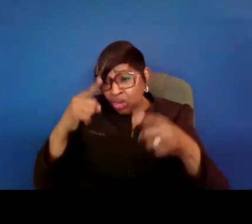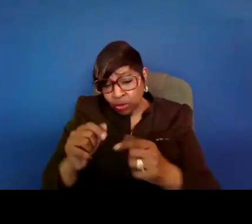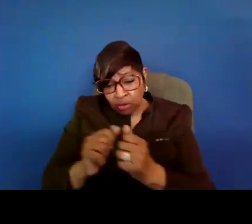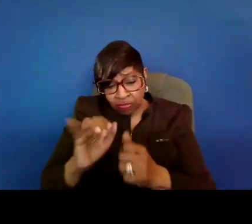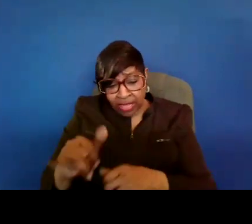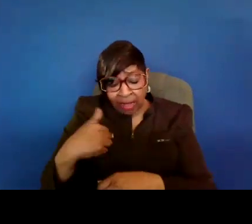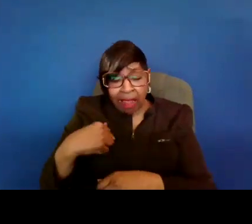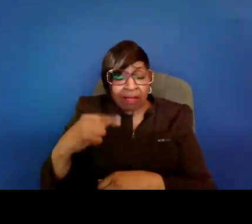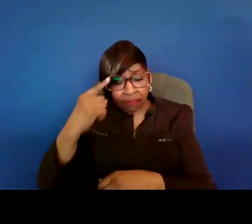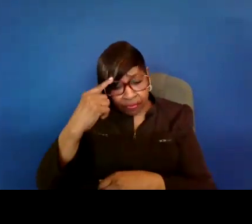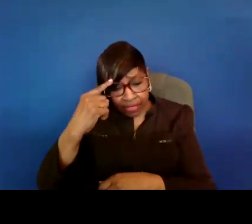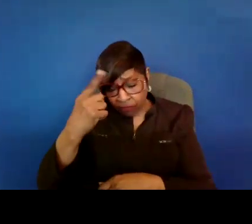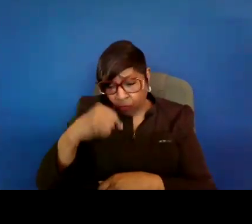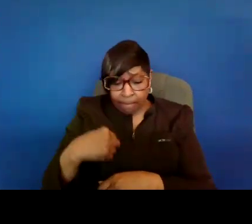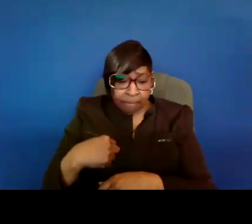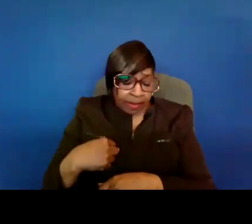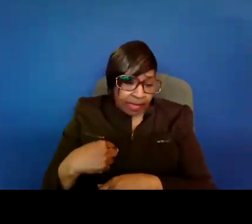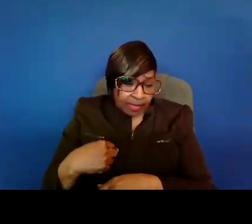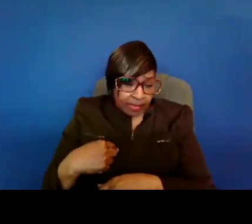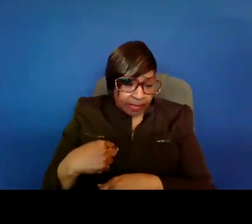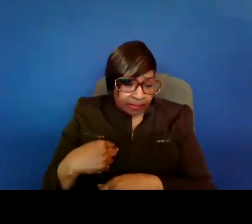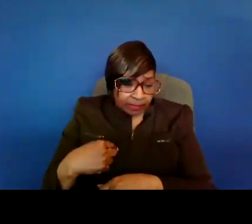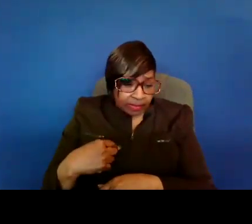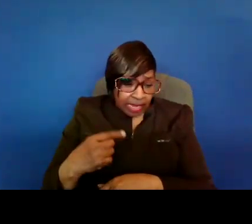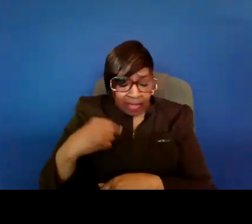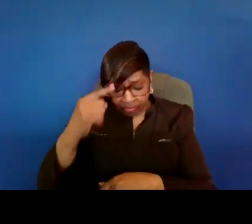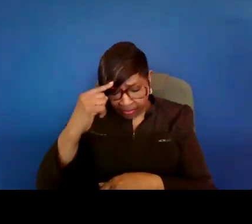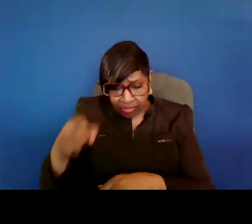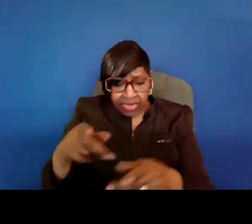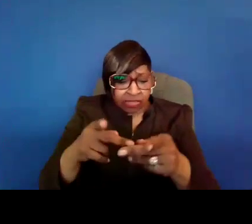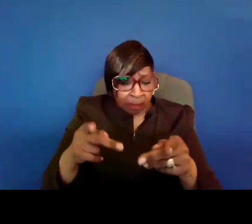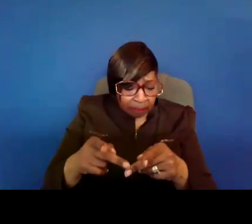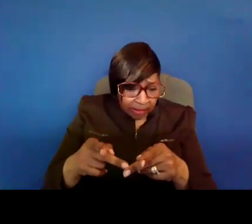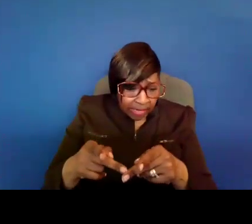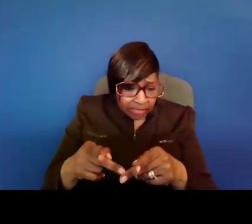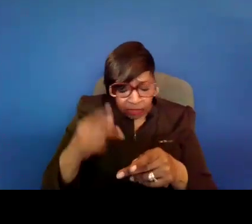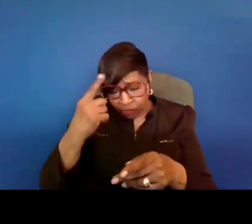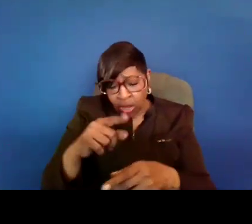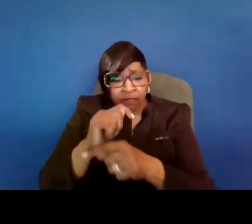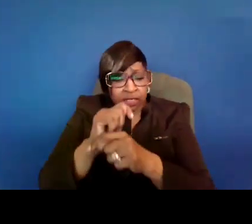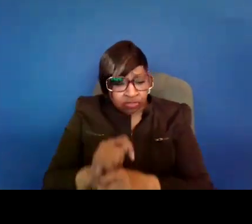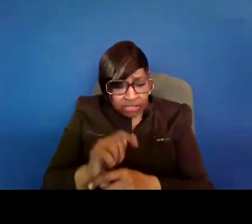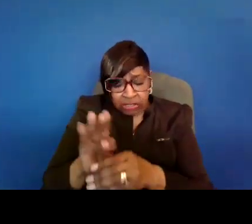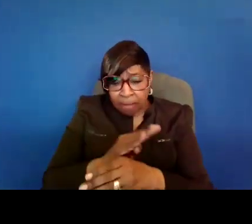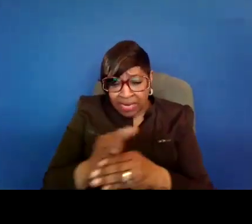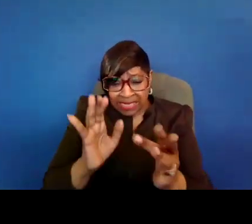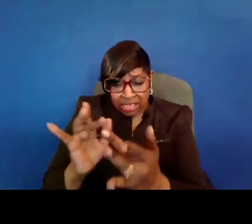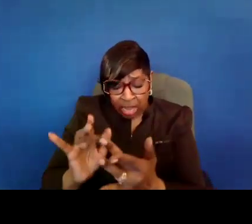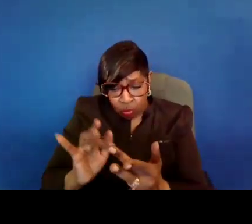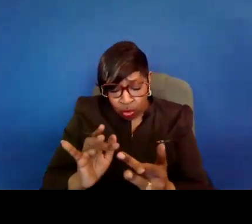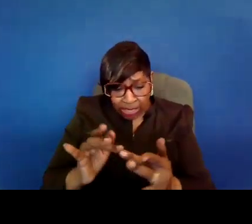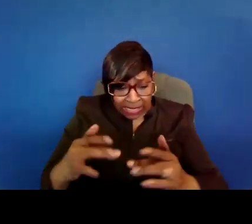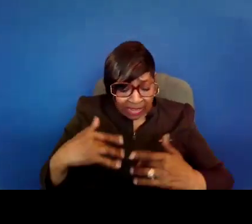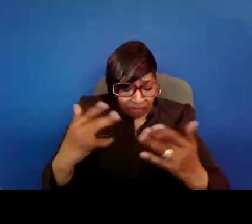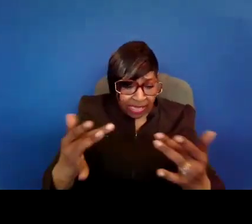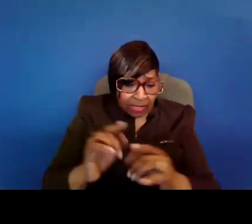think for me, I think there's a place for the traditional business networking events,